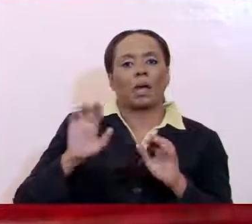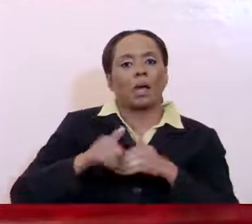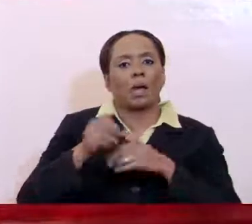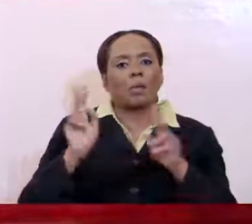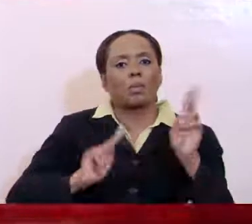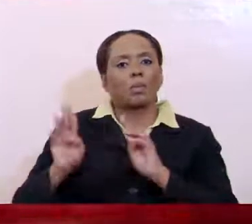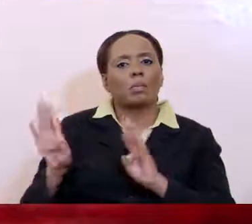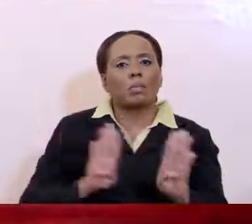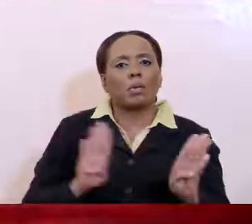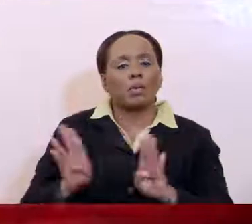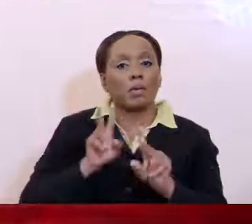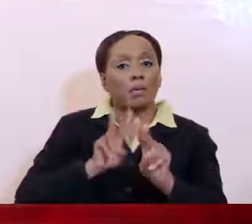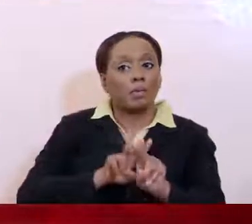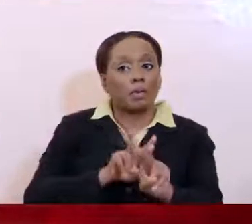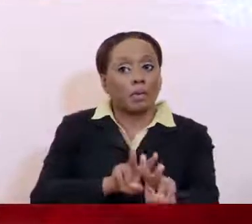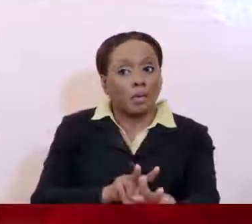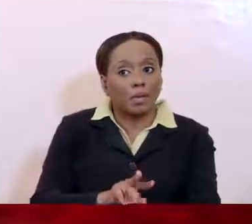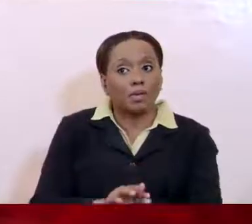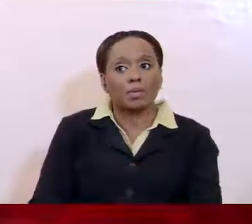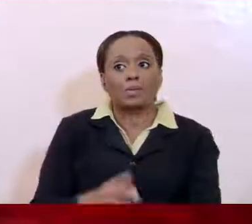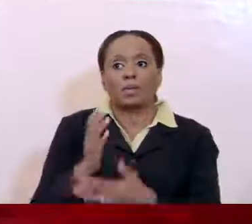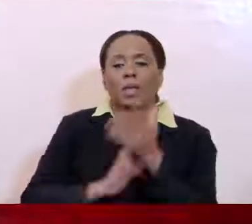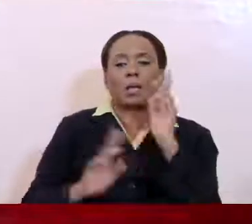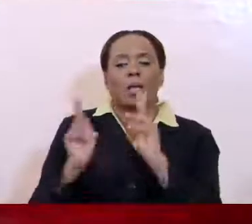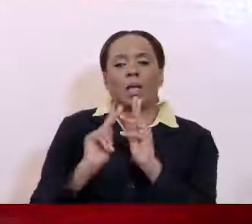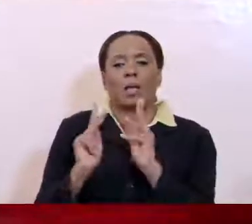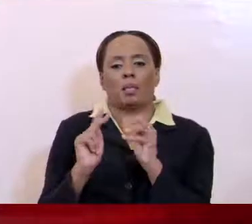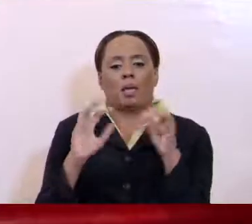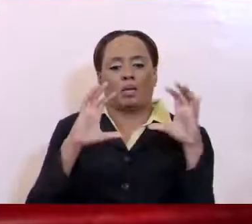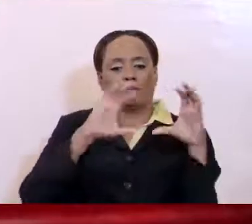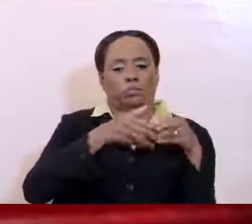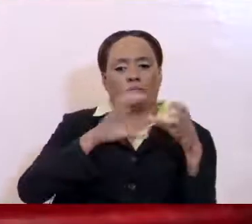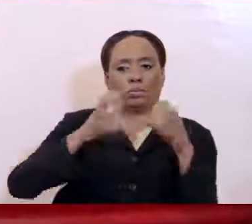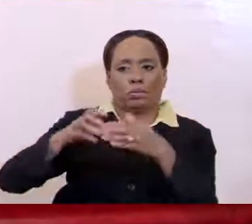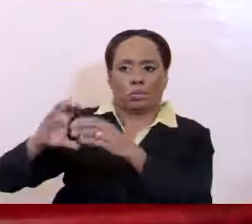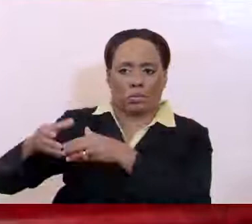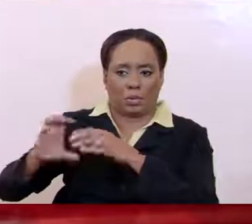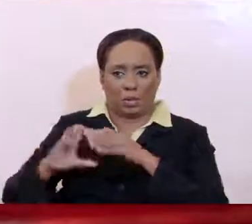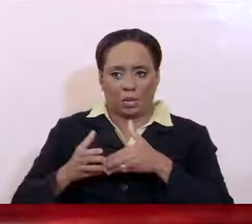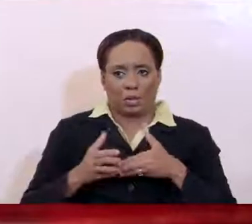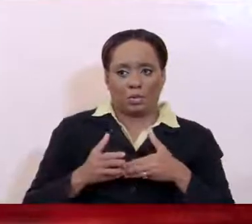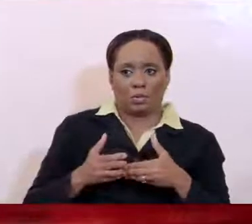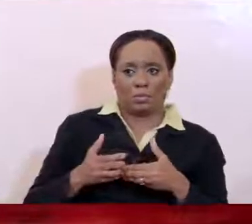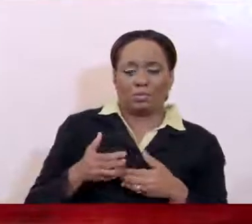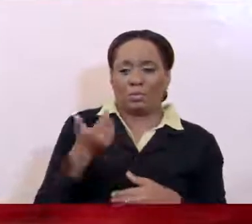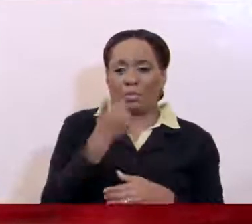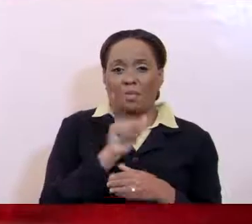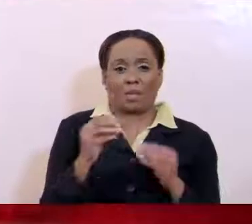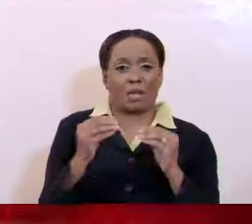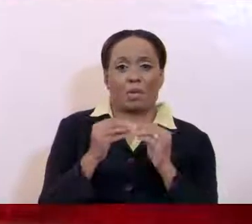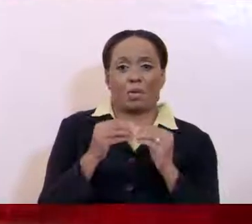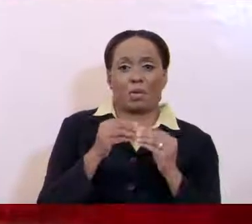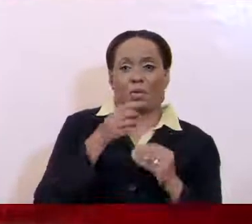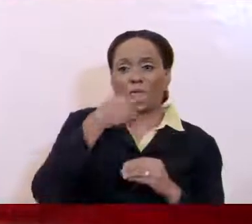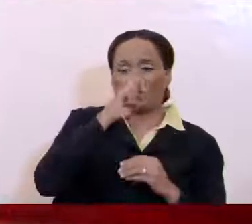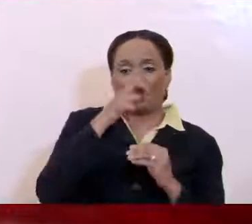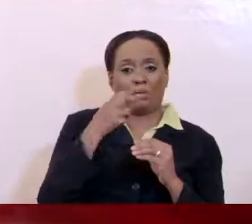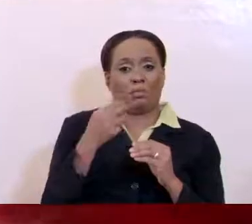of the numbers and how people were perhaps crowding and so on. Are we likely to see any tightening of restrictions there for the